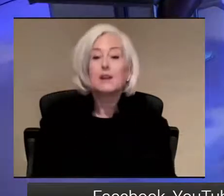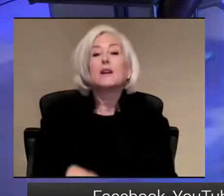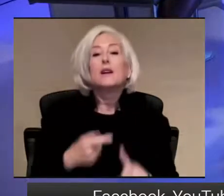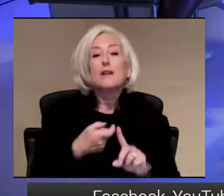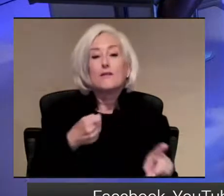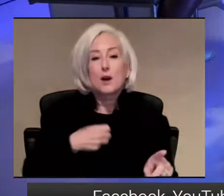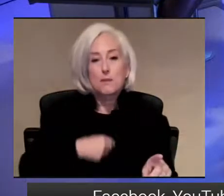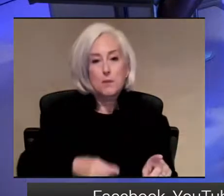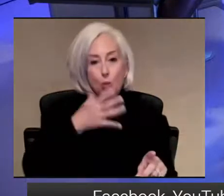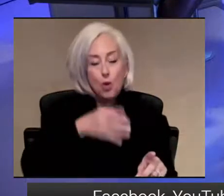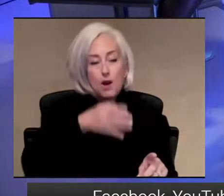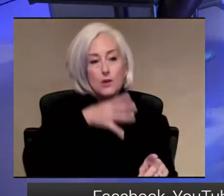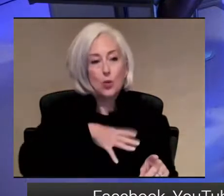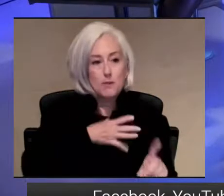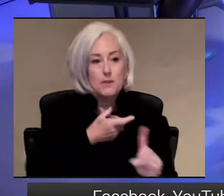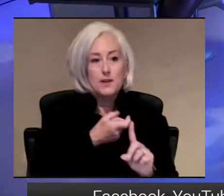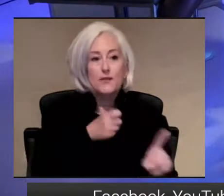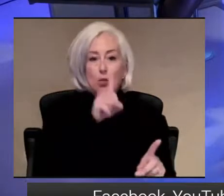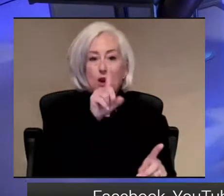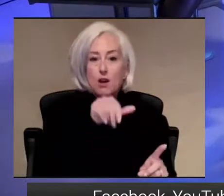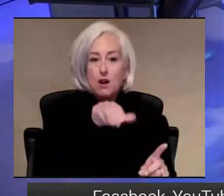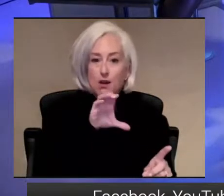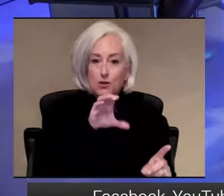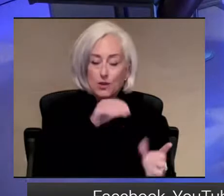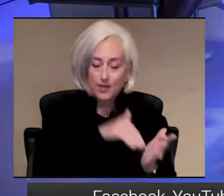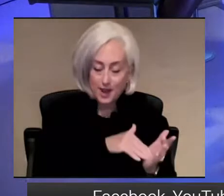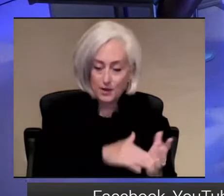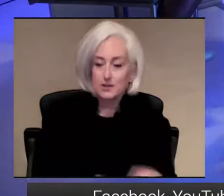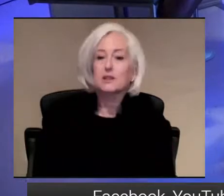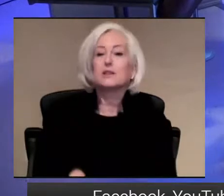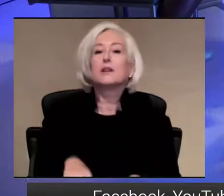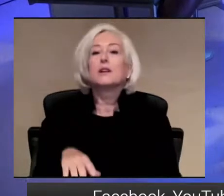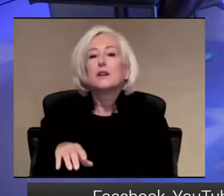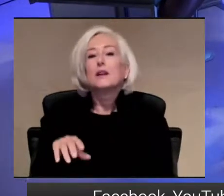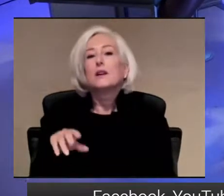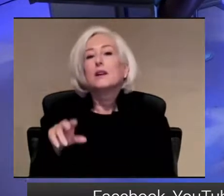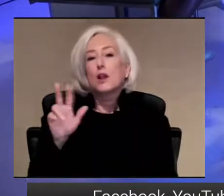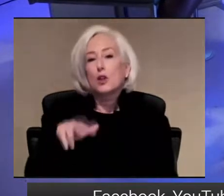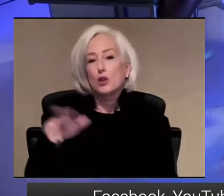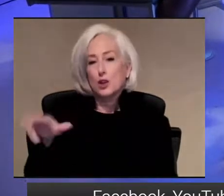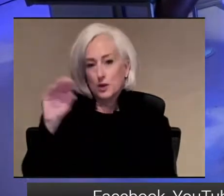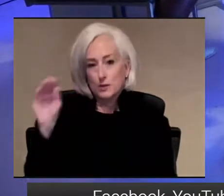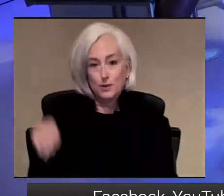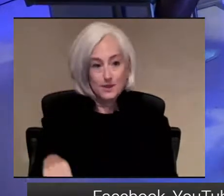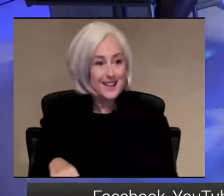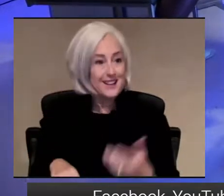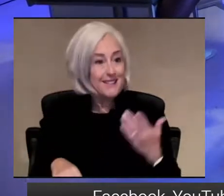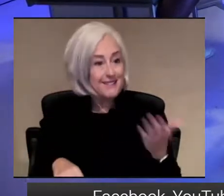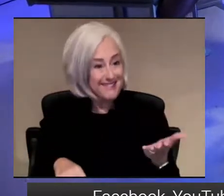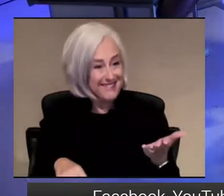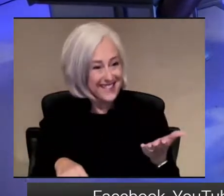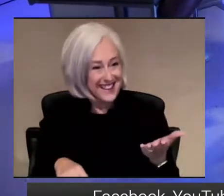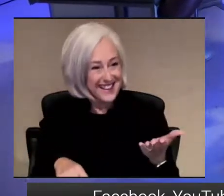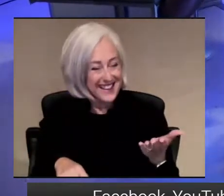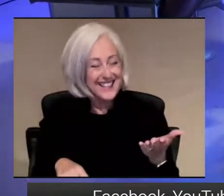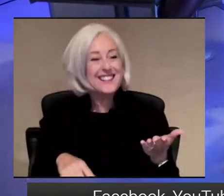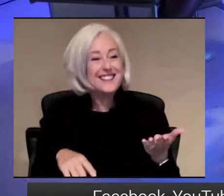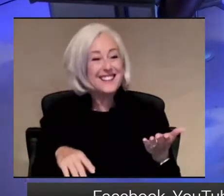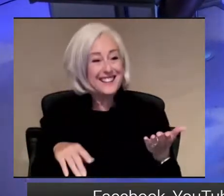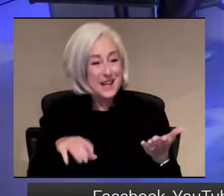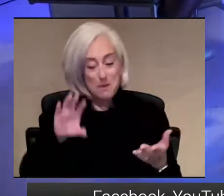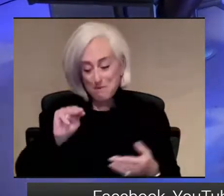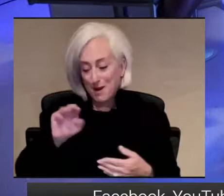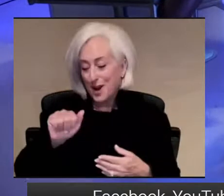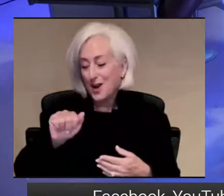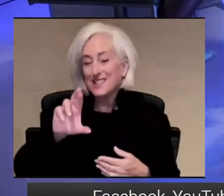Americans. All right, joining me to talk this morning is Marcia. Did I do it right? Yes. Awesome. Look at